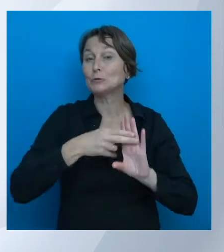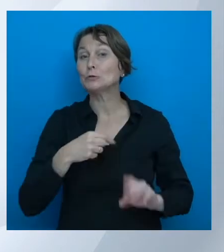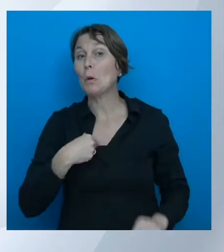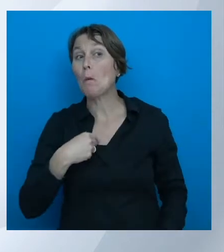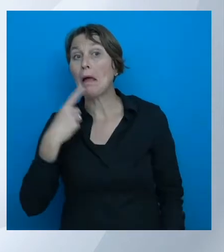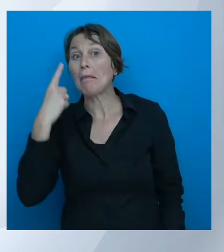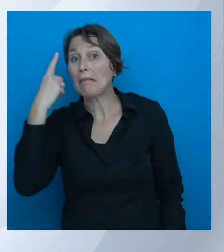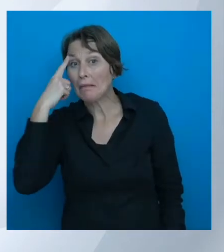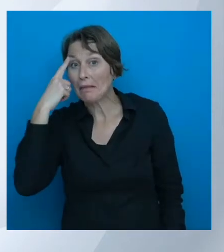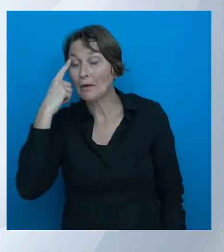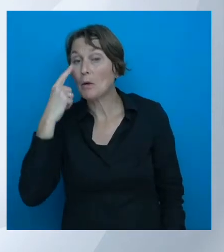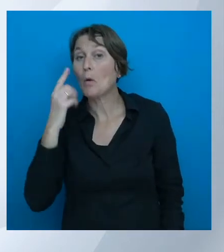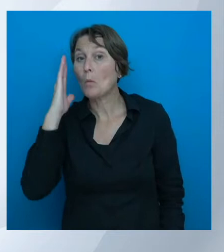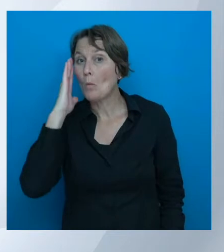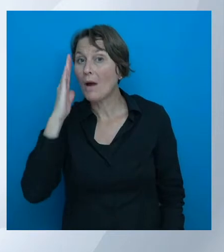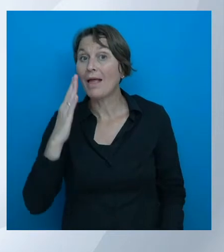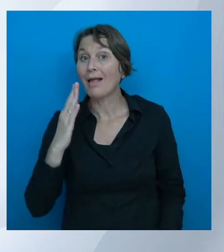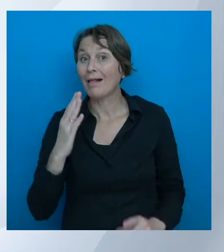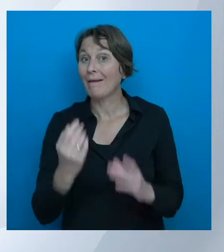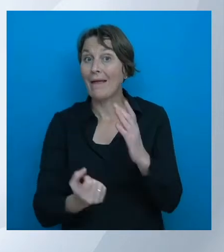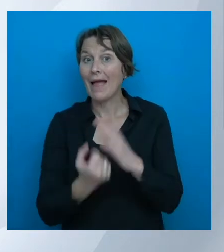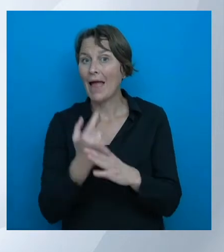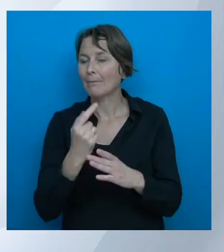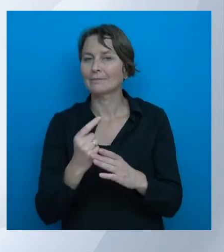won't start the container.